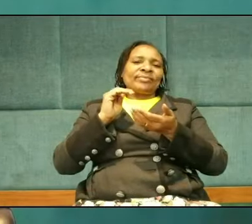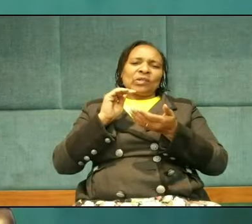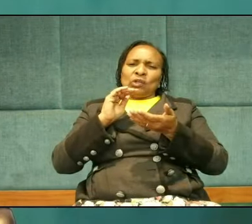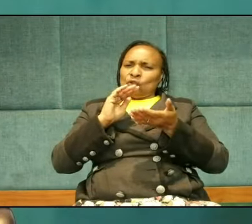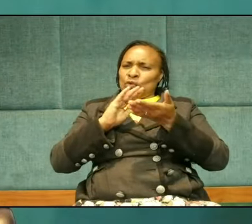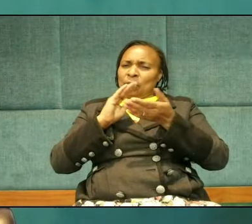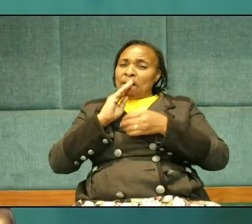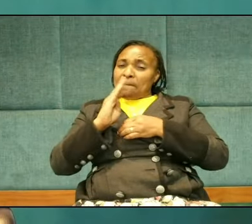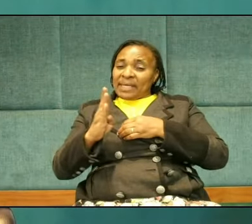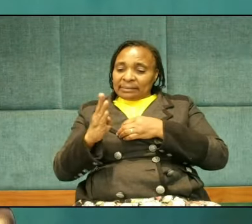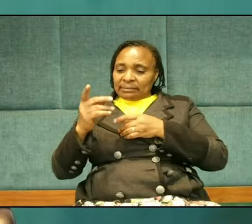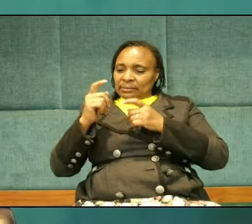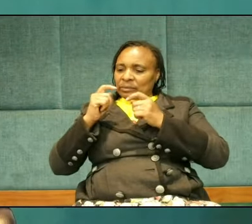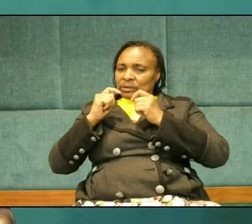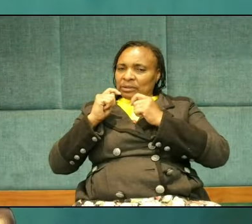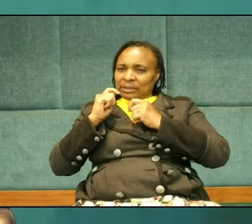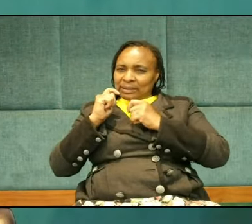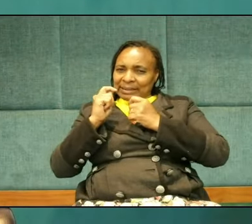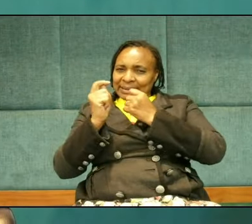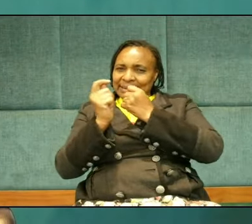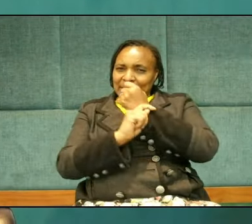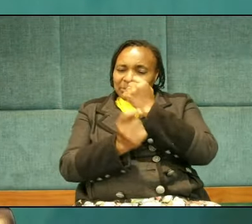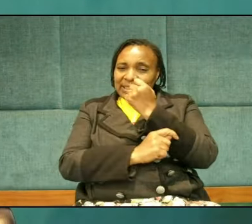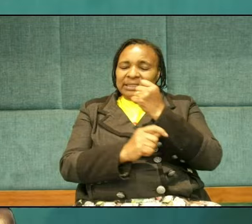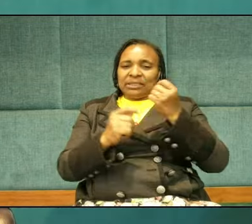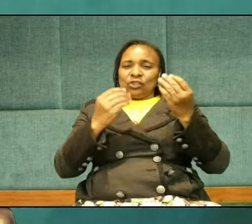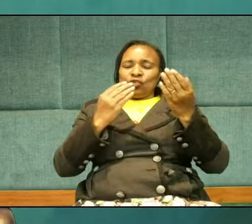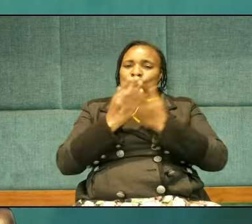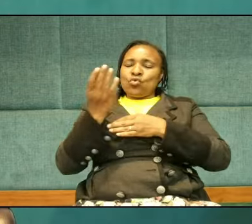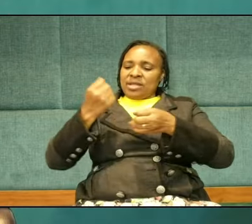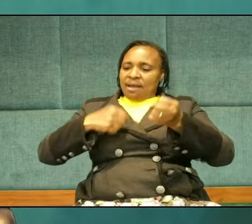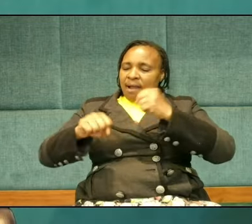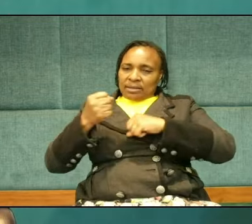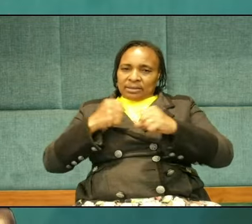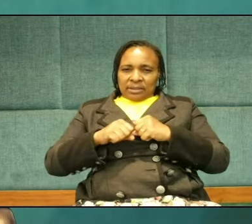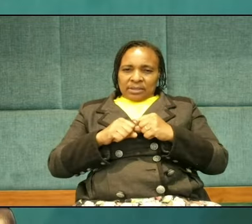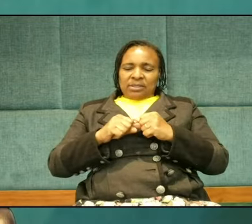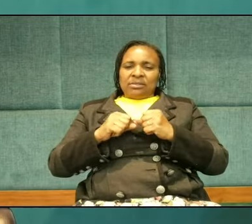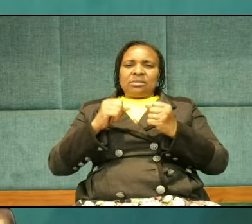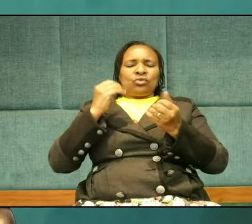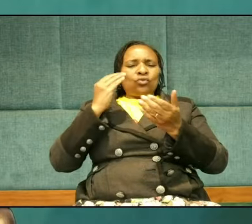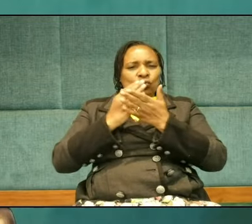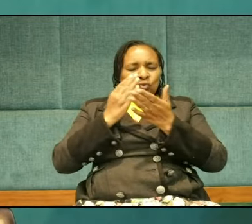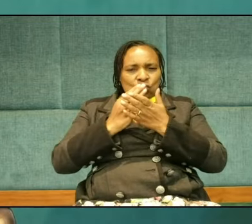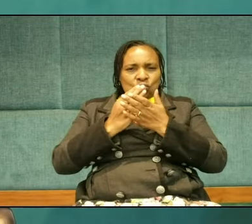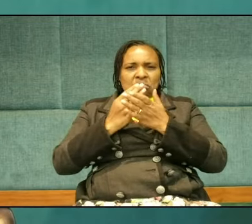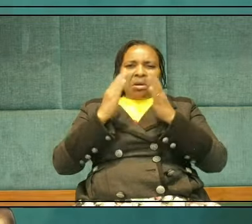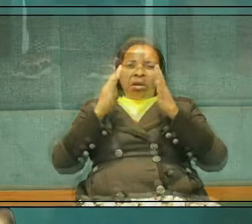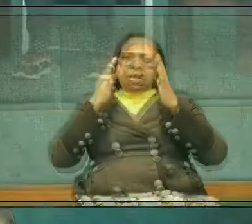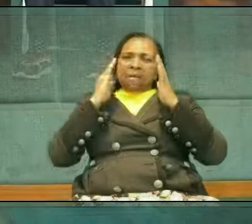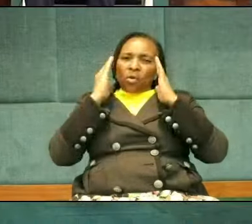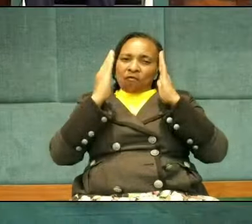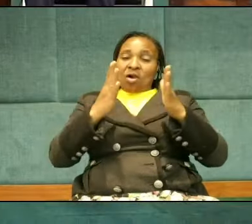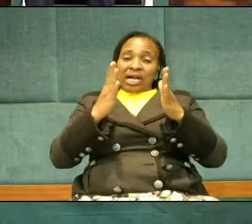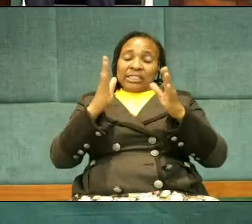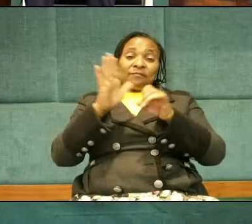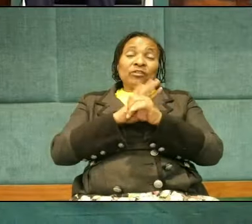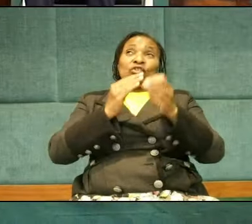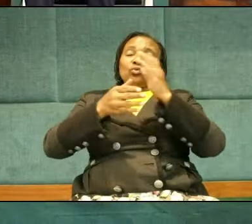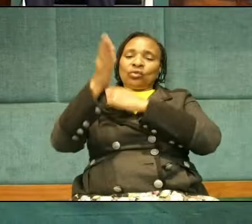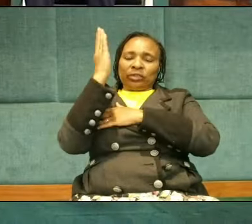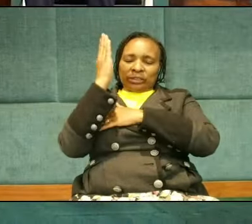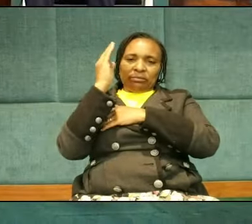tempted by the earthly things, because actually we can't be partly gods and partly the earth. So we should actually dedicate fully to God.